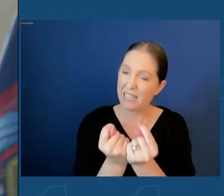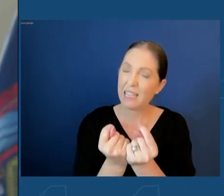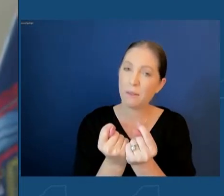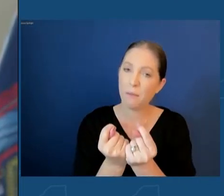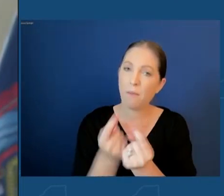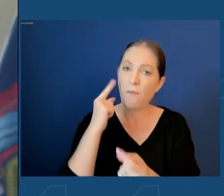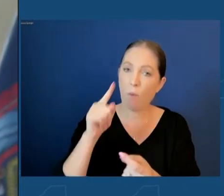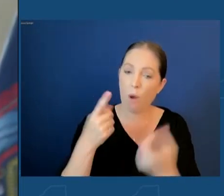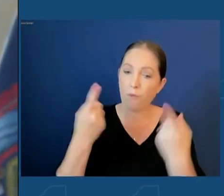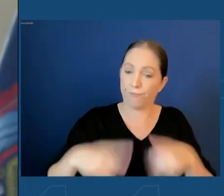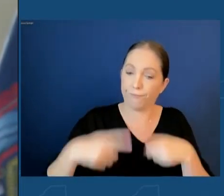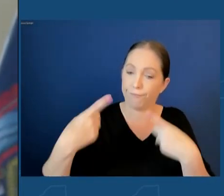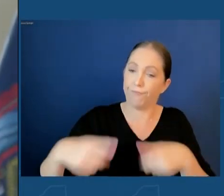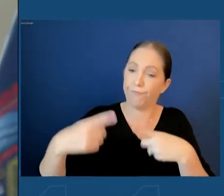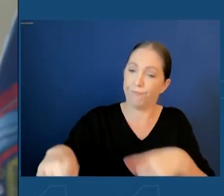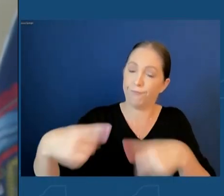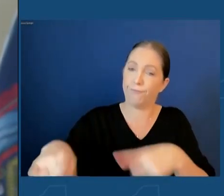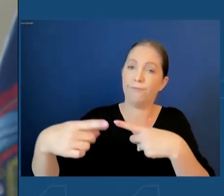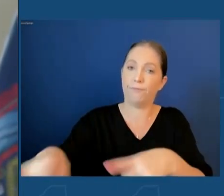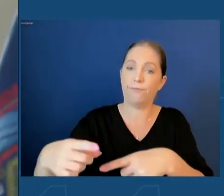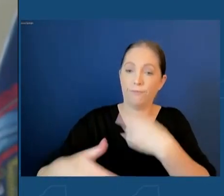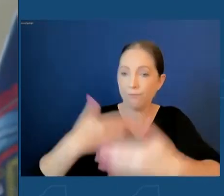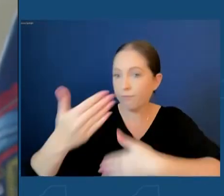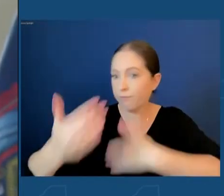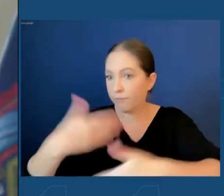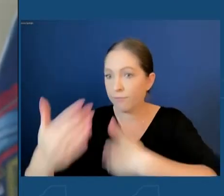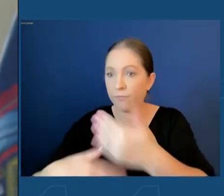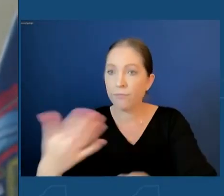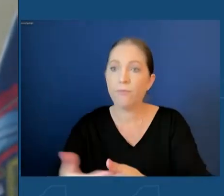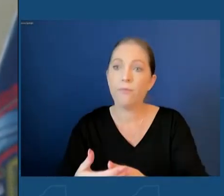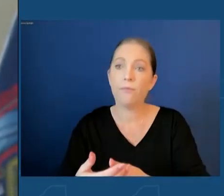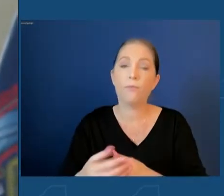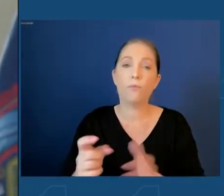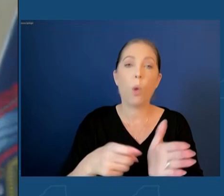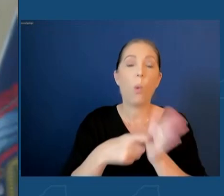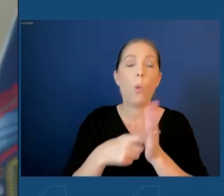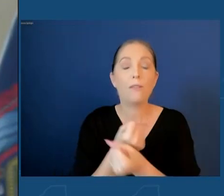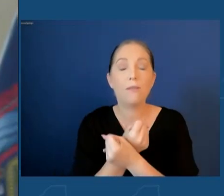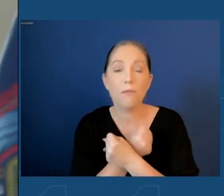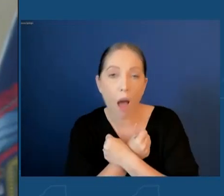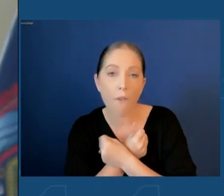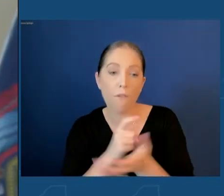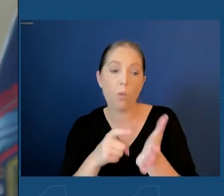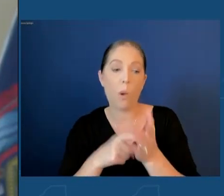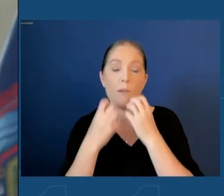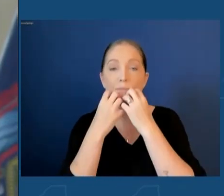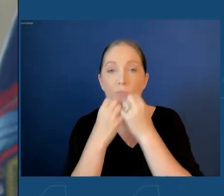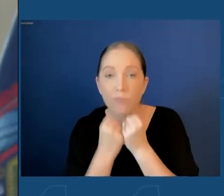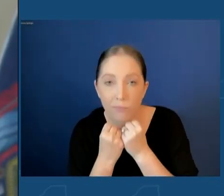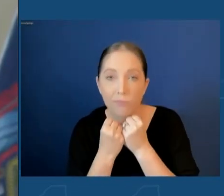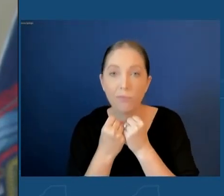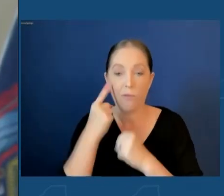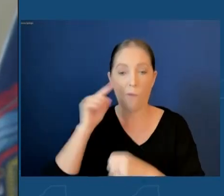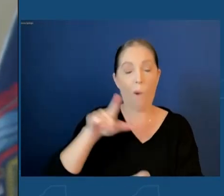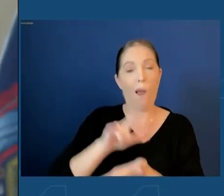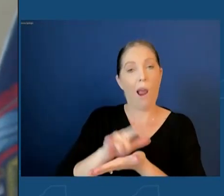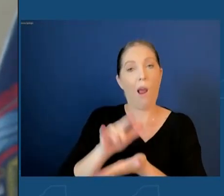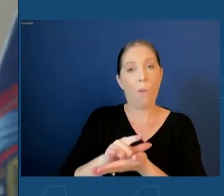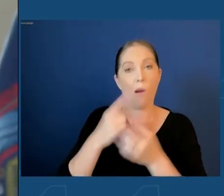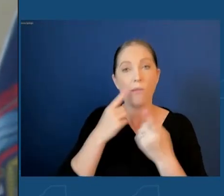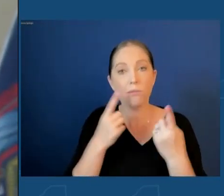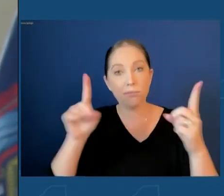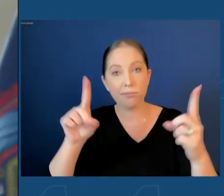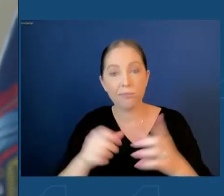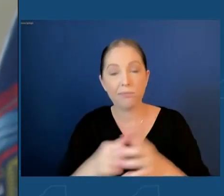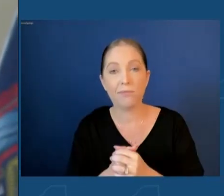a lot of moving mechanisms, and there's a lot of love and passion that go into this airport and what has happened over the years. And to sit here